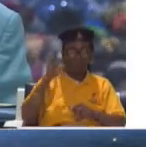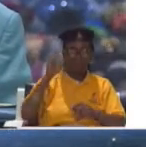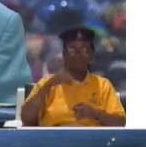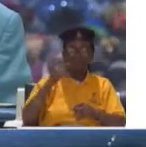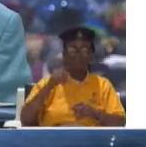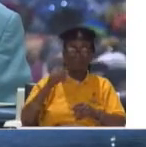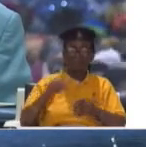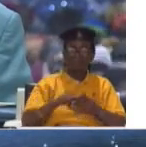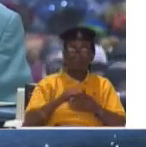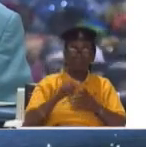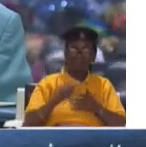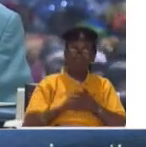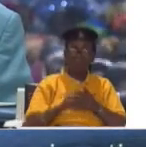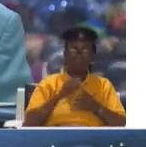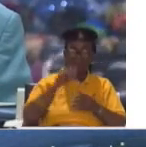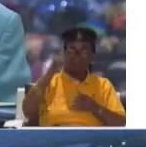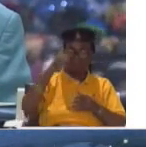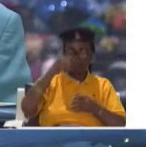But